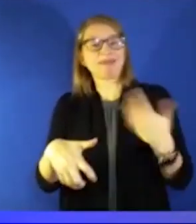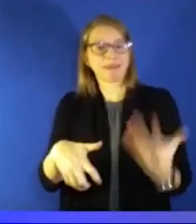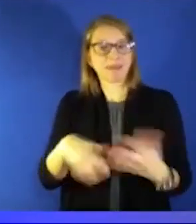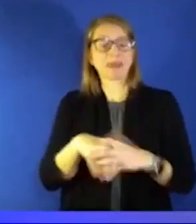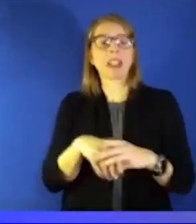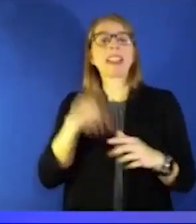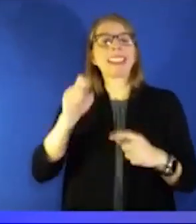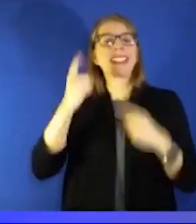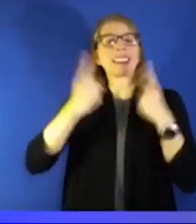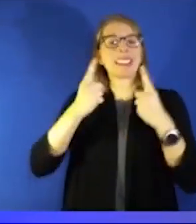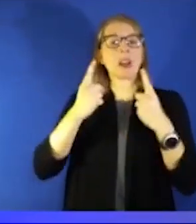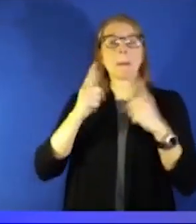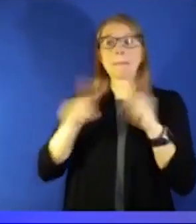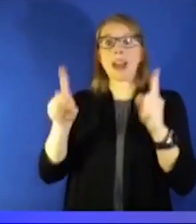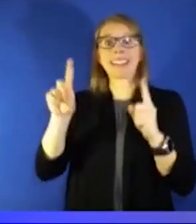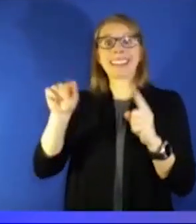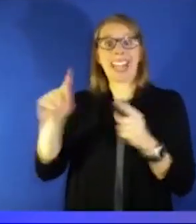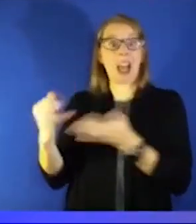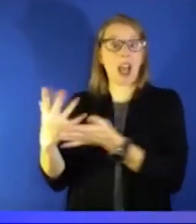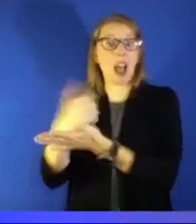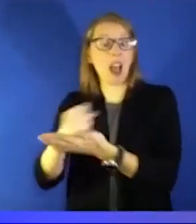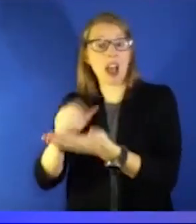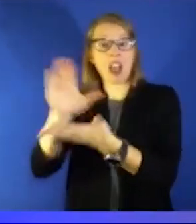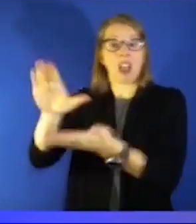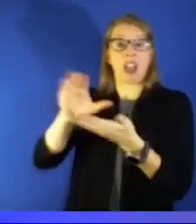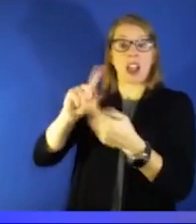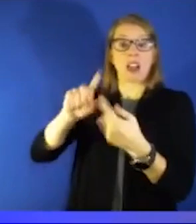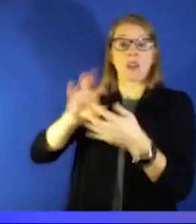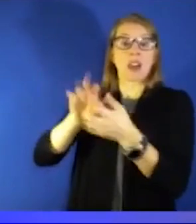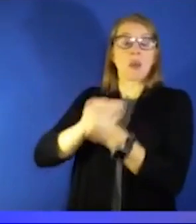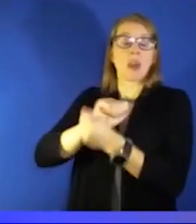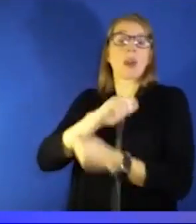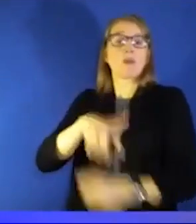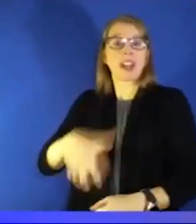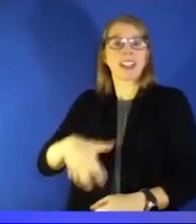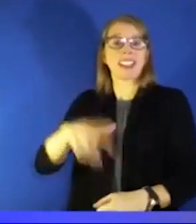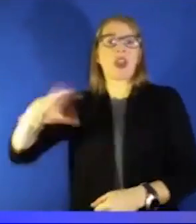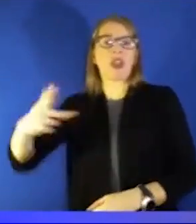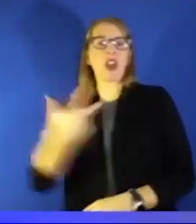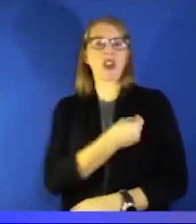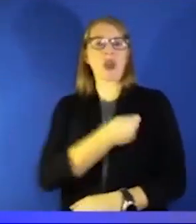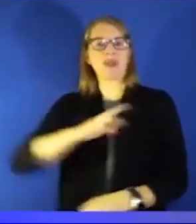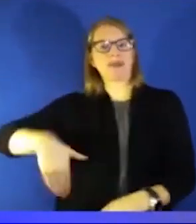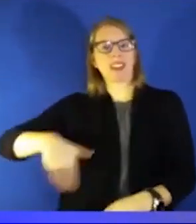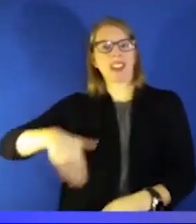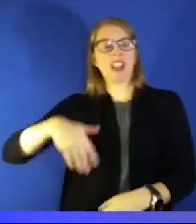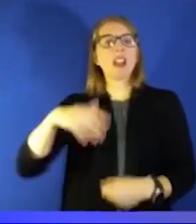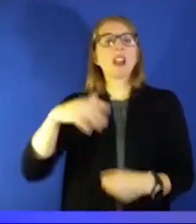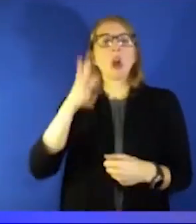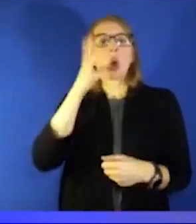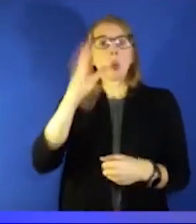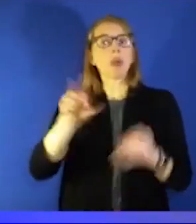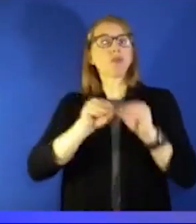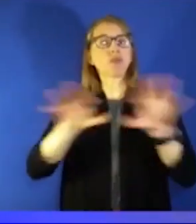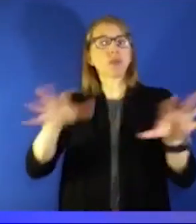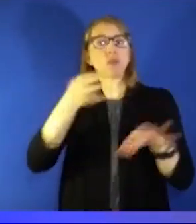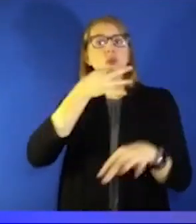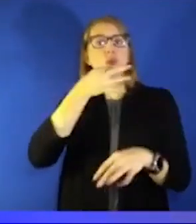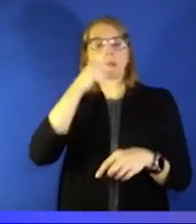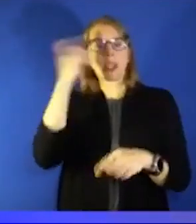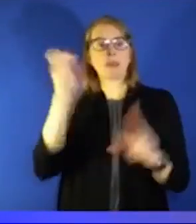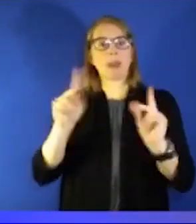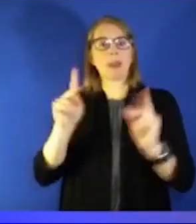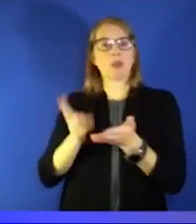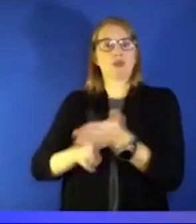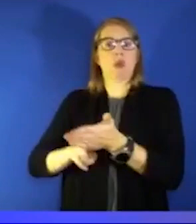lot of data about pregnancy and 3rd doses yet. I mean, again, that'll be coming because people that got enrolled in VSafe